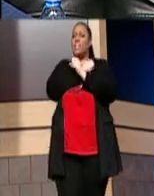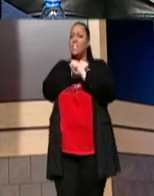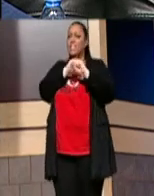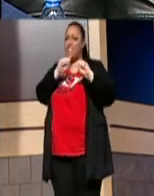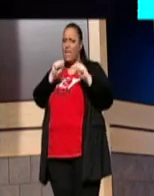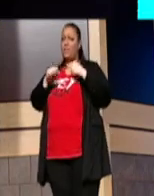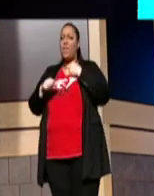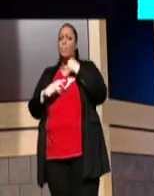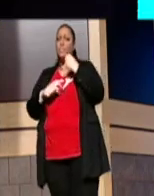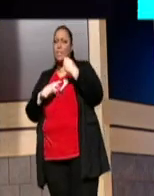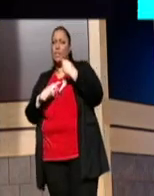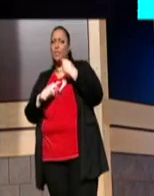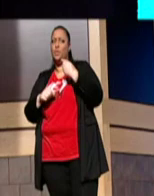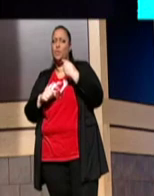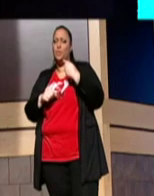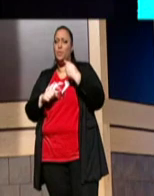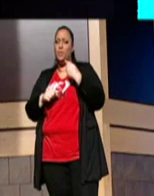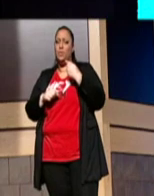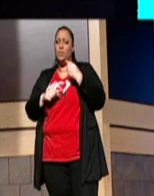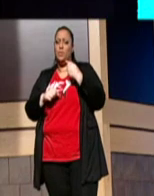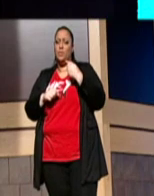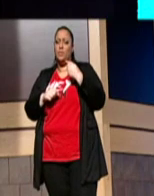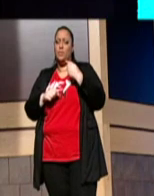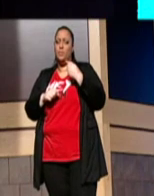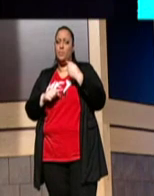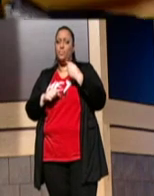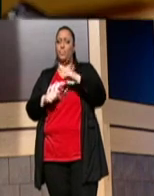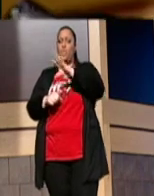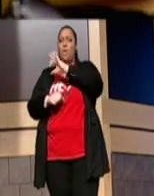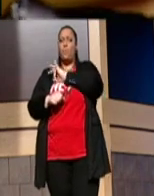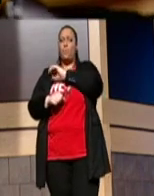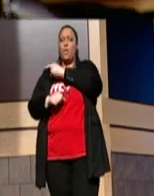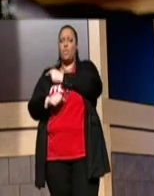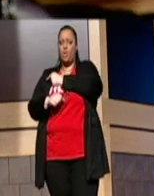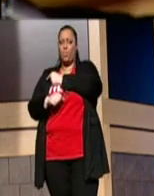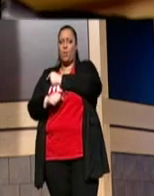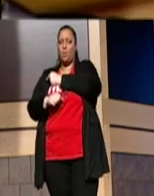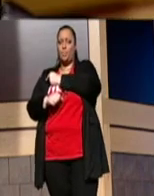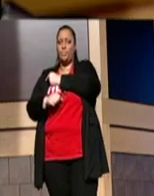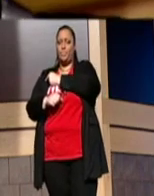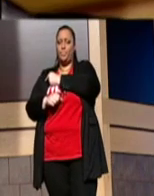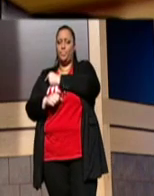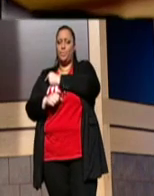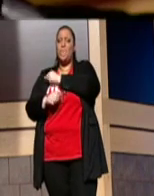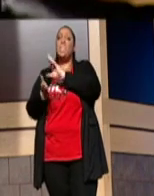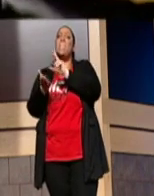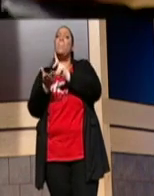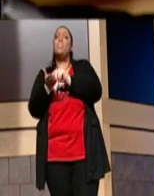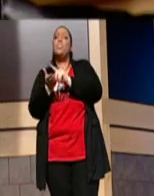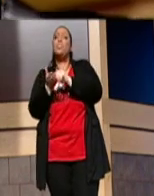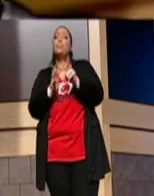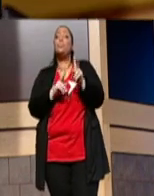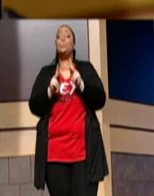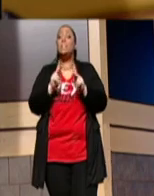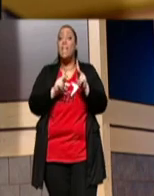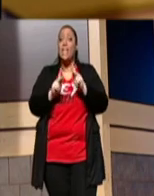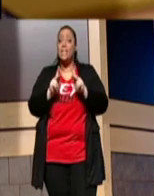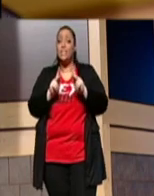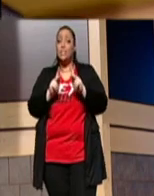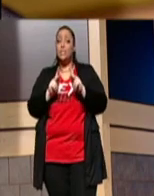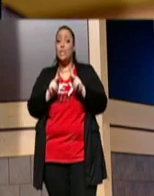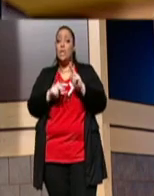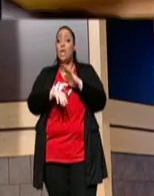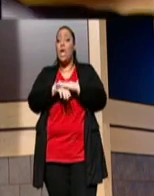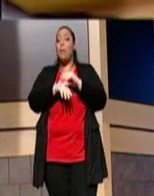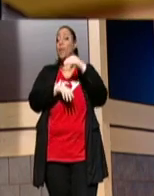Dr. Winston, not only even better than Franklin Graham, which I applaud them. Yep. Even these newscasters, I've got people at the hospital calling me